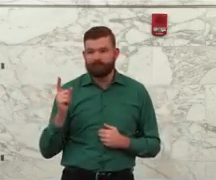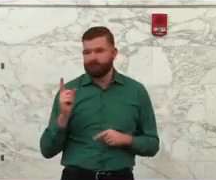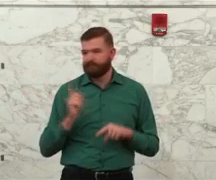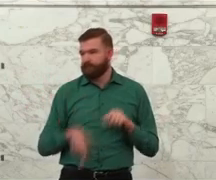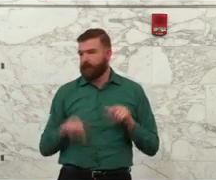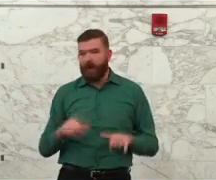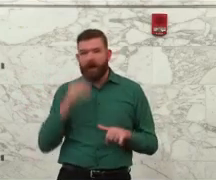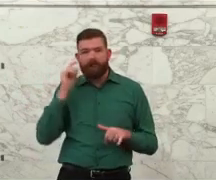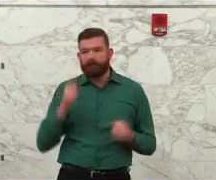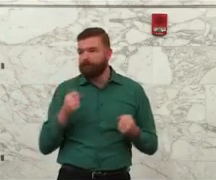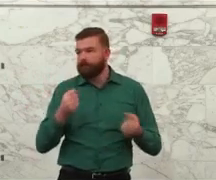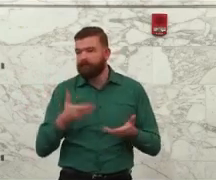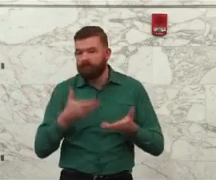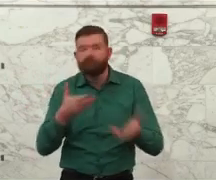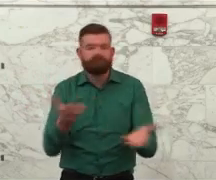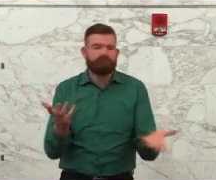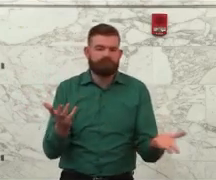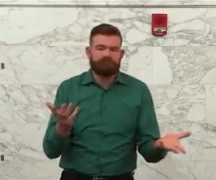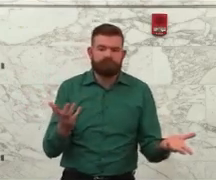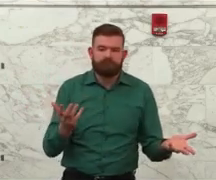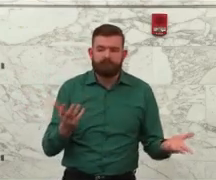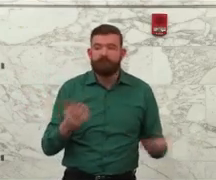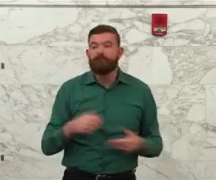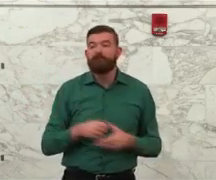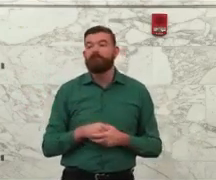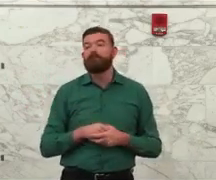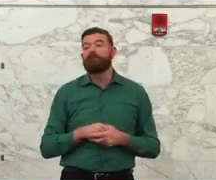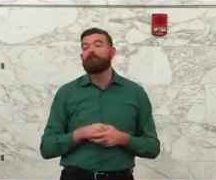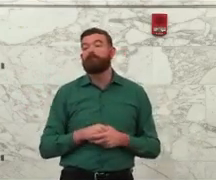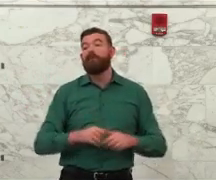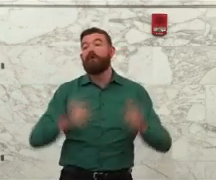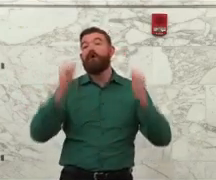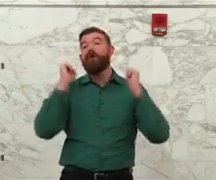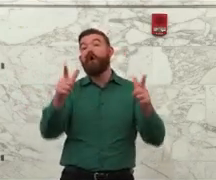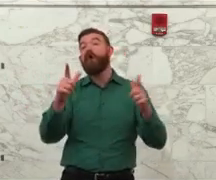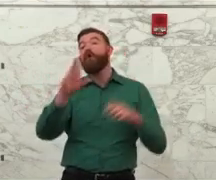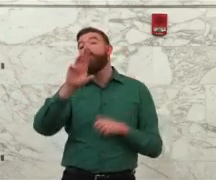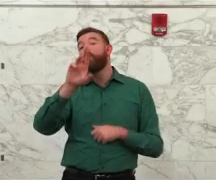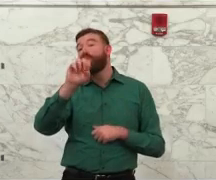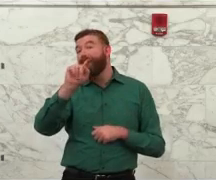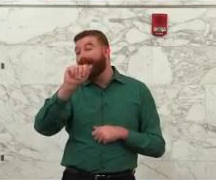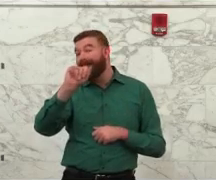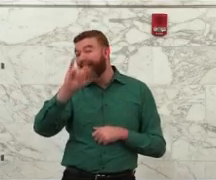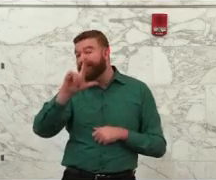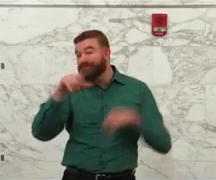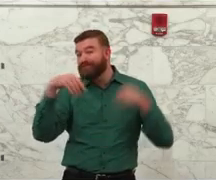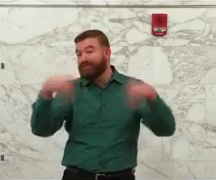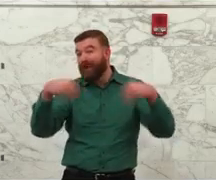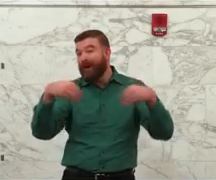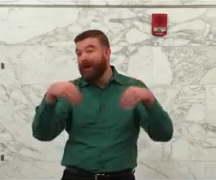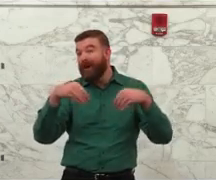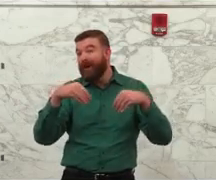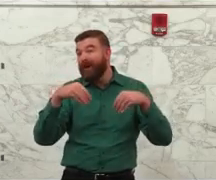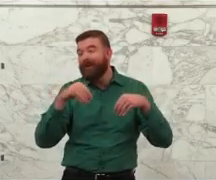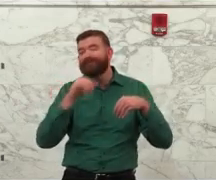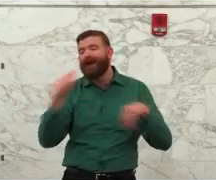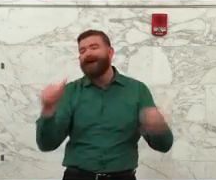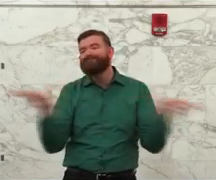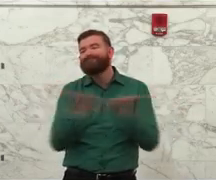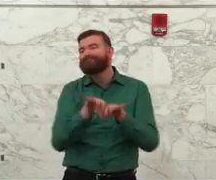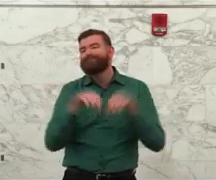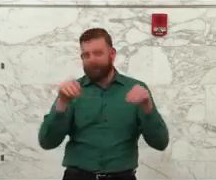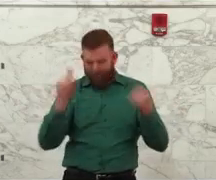limited exceptions, all retail businesses must close. And all businesses, not just retail, but literally